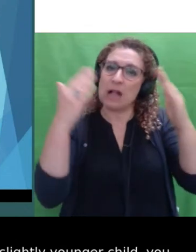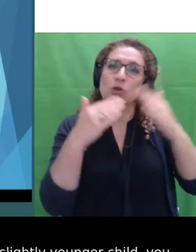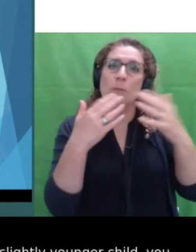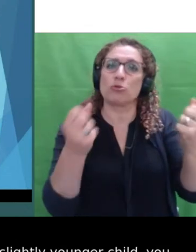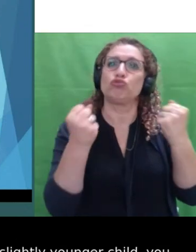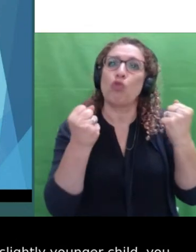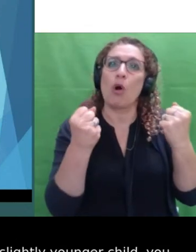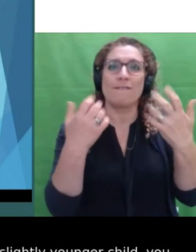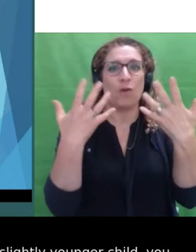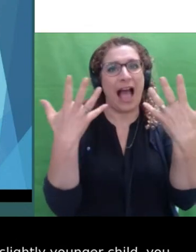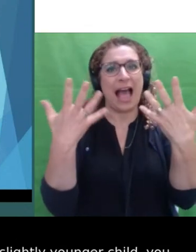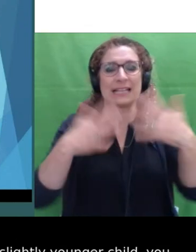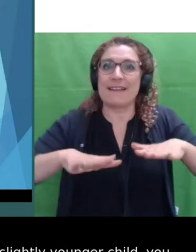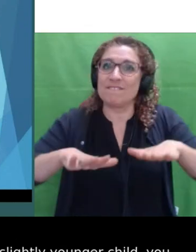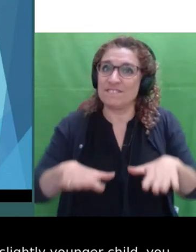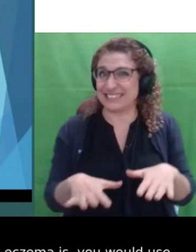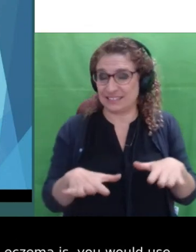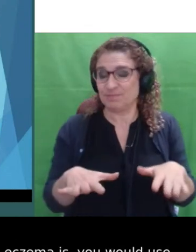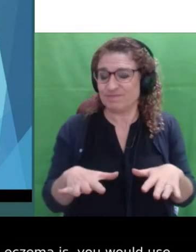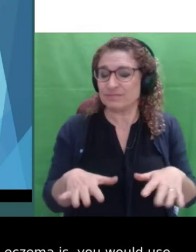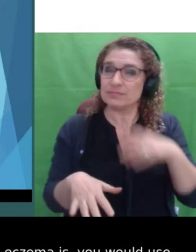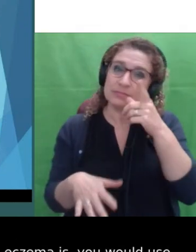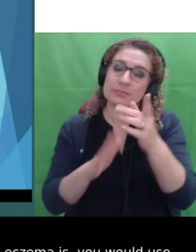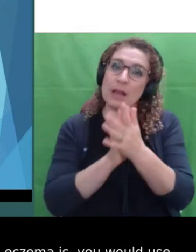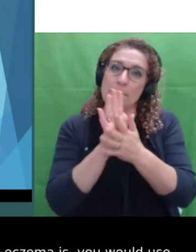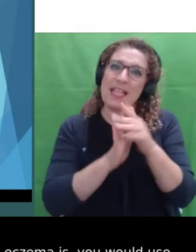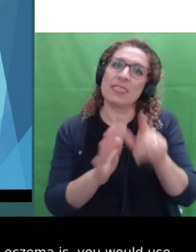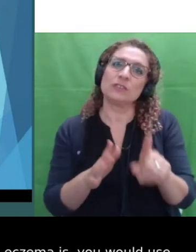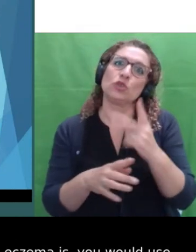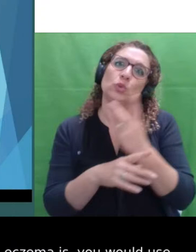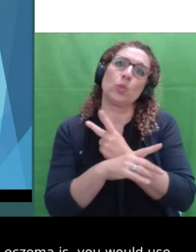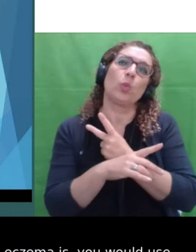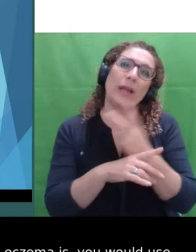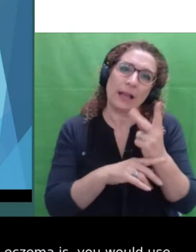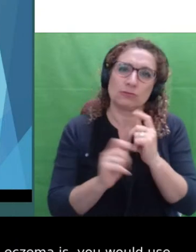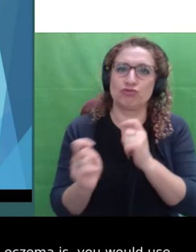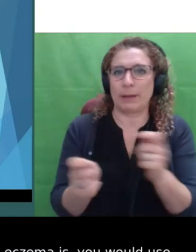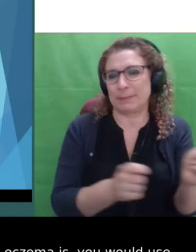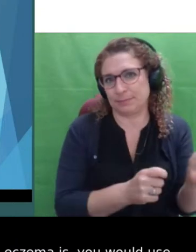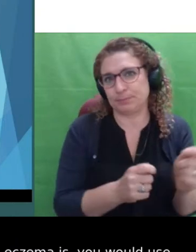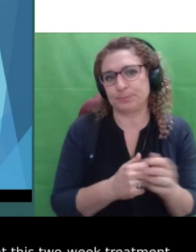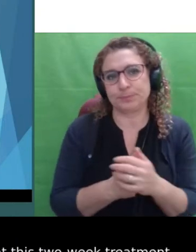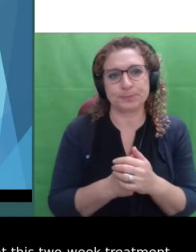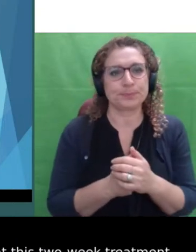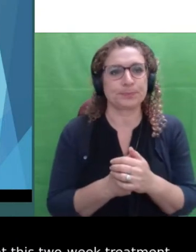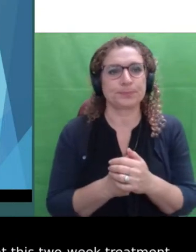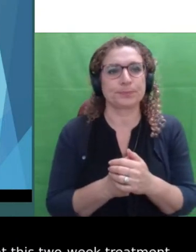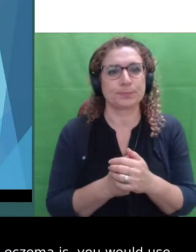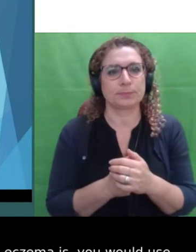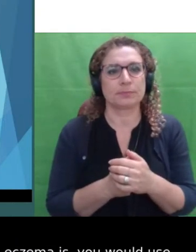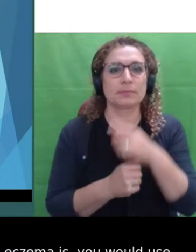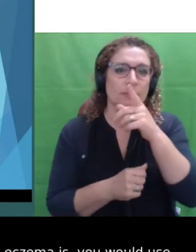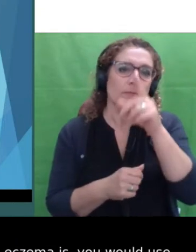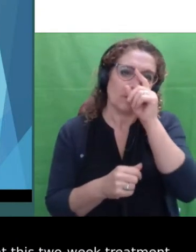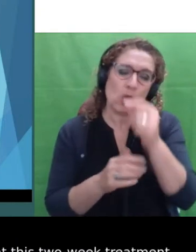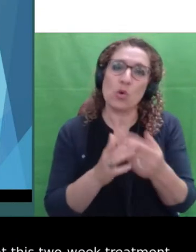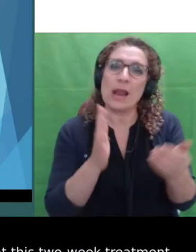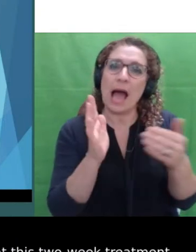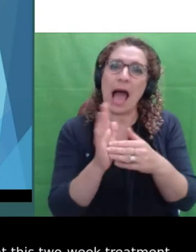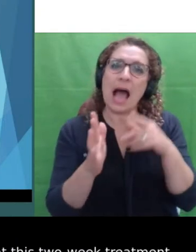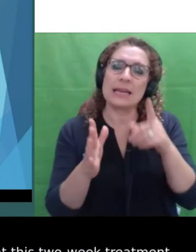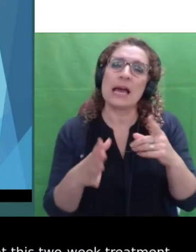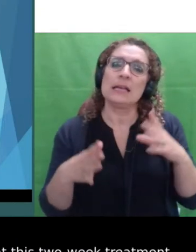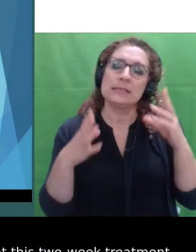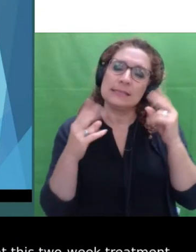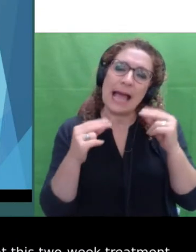feet for instance but you look at this two-week treatment burst you may add in sedating antihistamines if sleep is a problem and